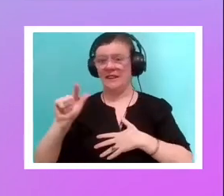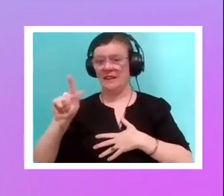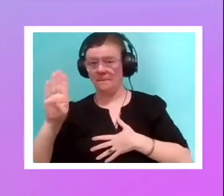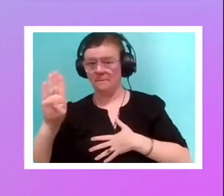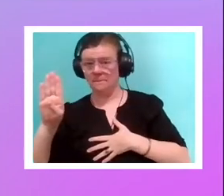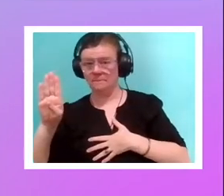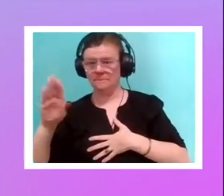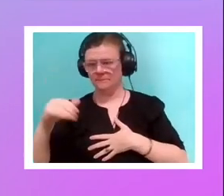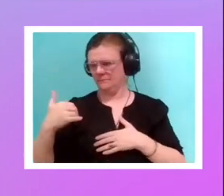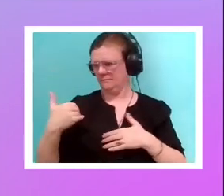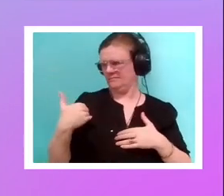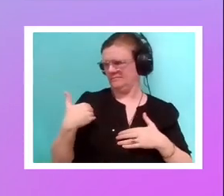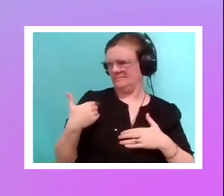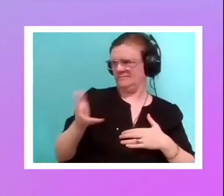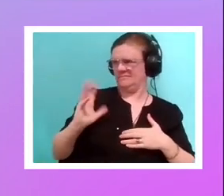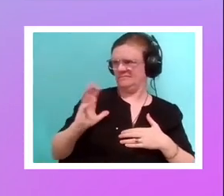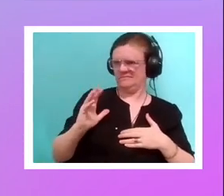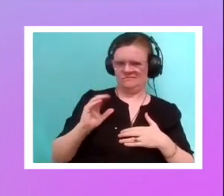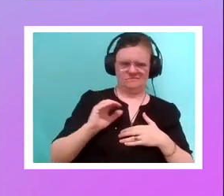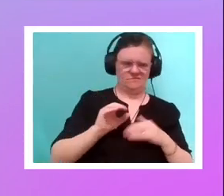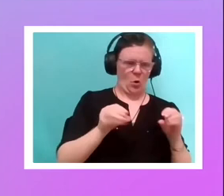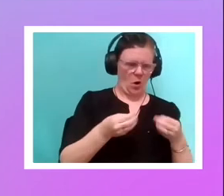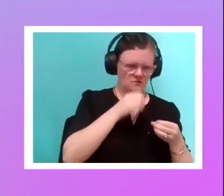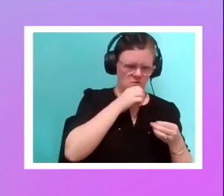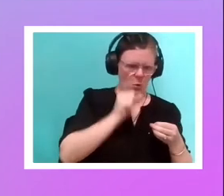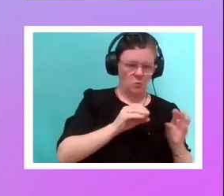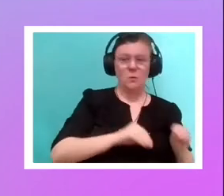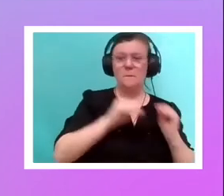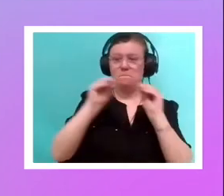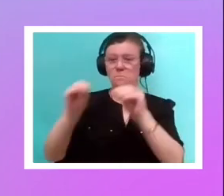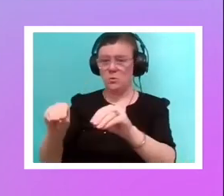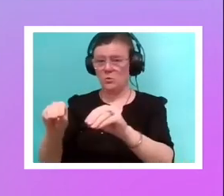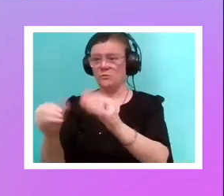a new office building in the East End, we had this space